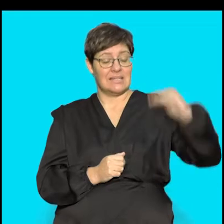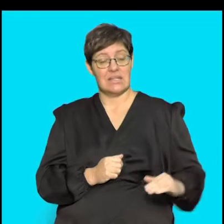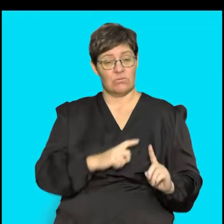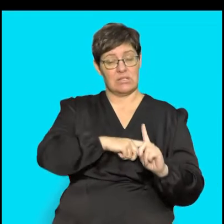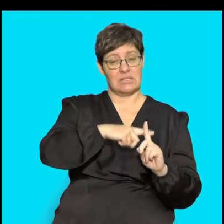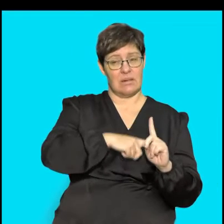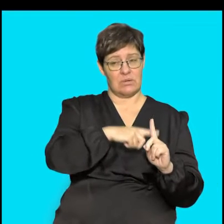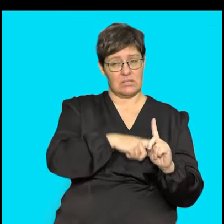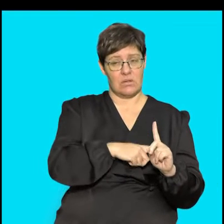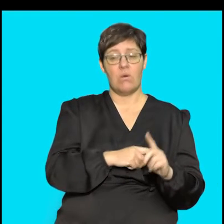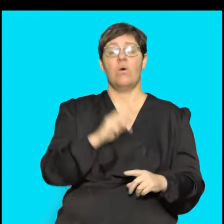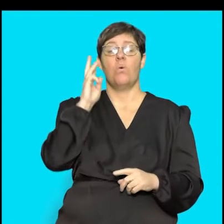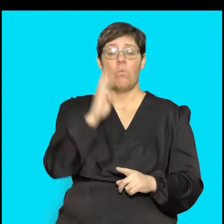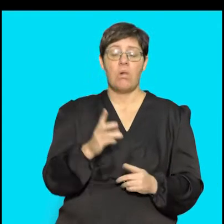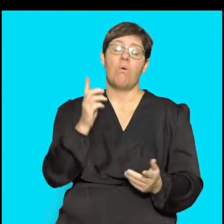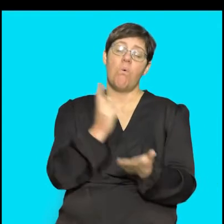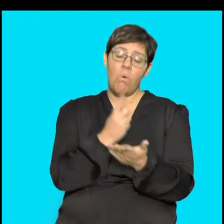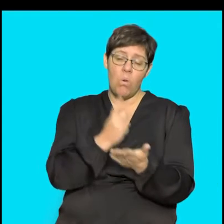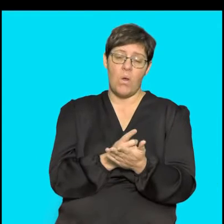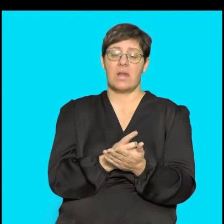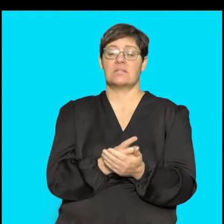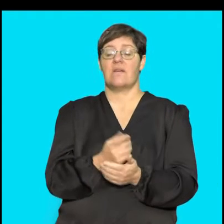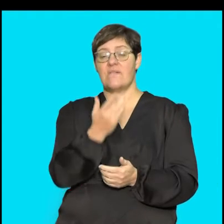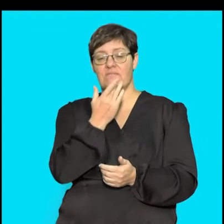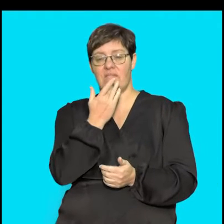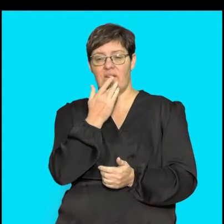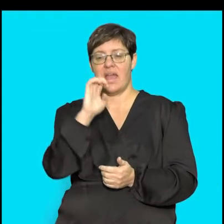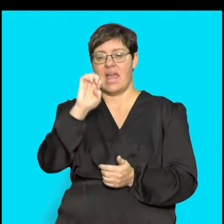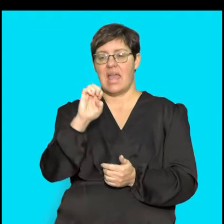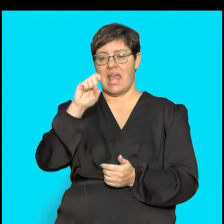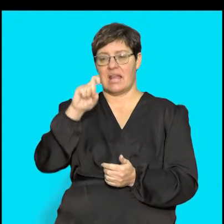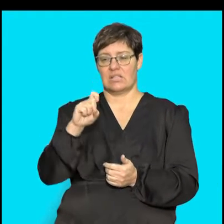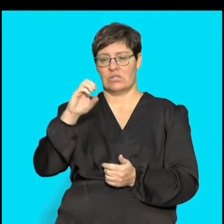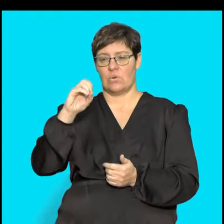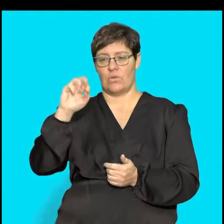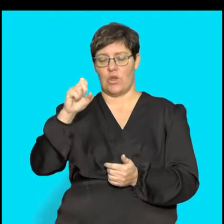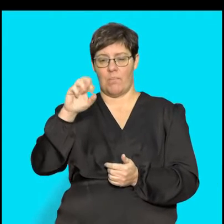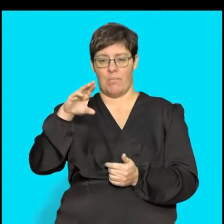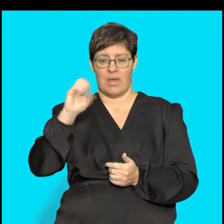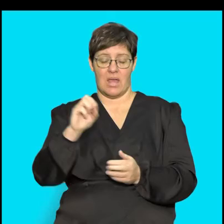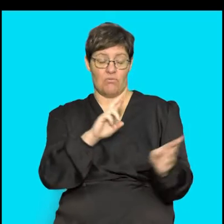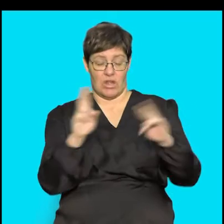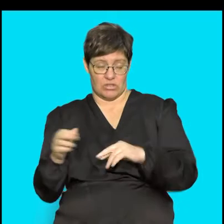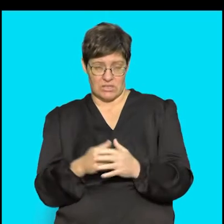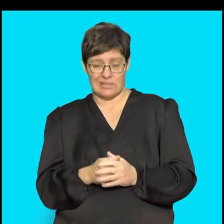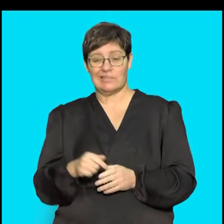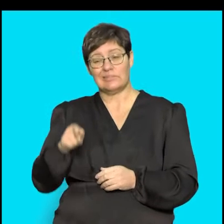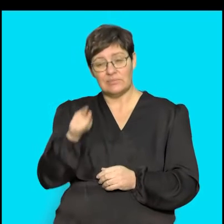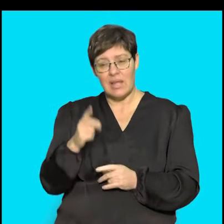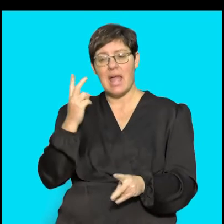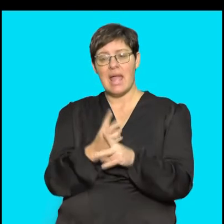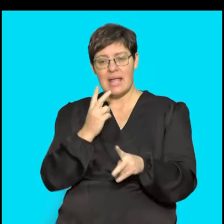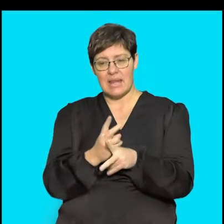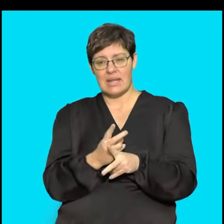in temperature will always favor the exothermic reaction. The exothermic reaction